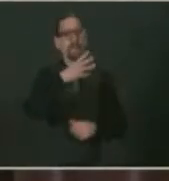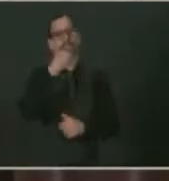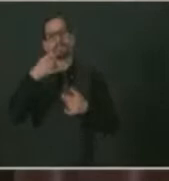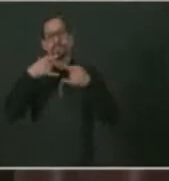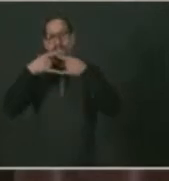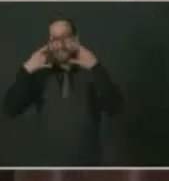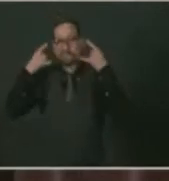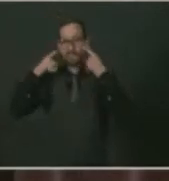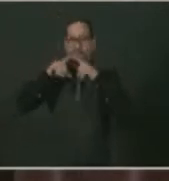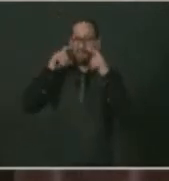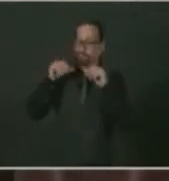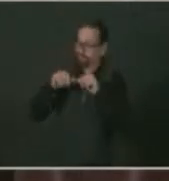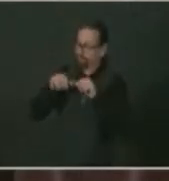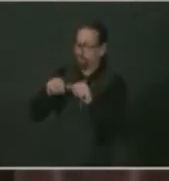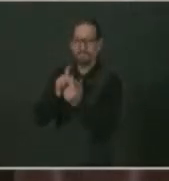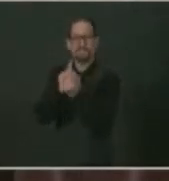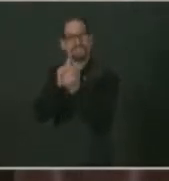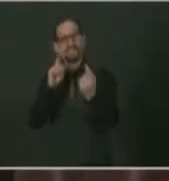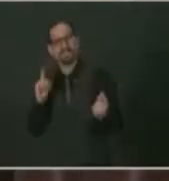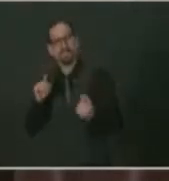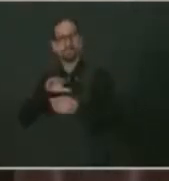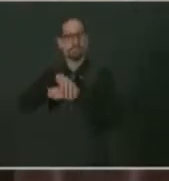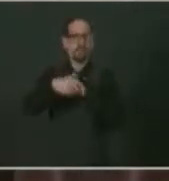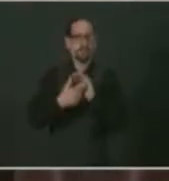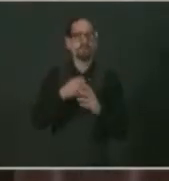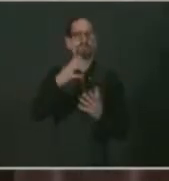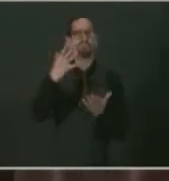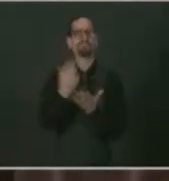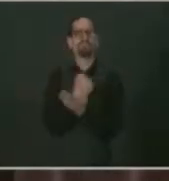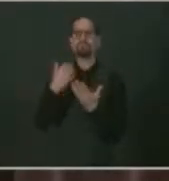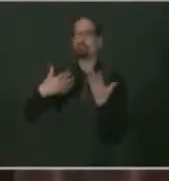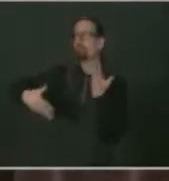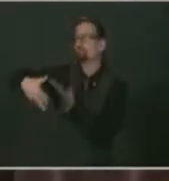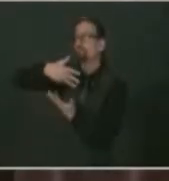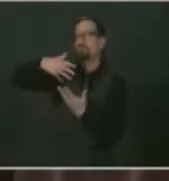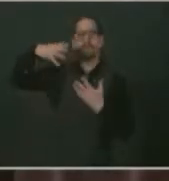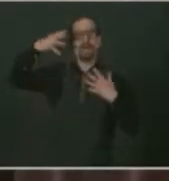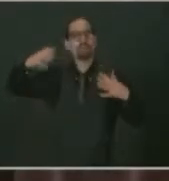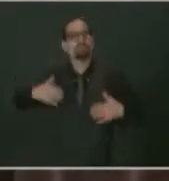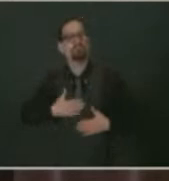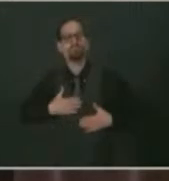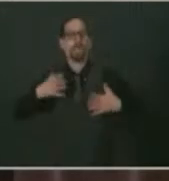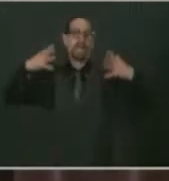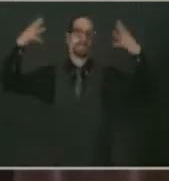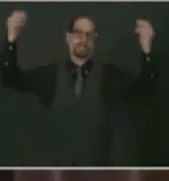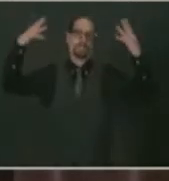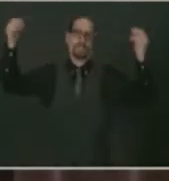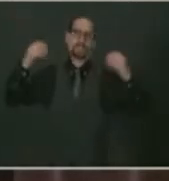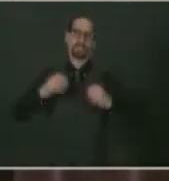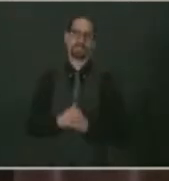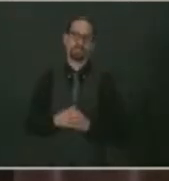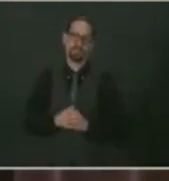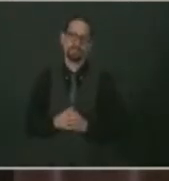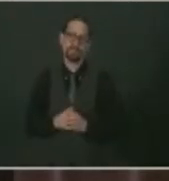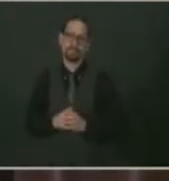can, and get outside. Let's enjoy some of this weather. Significant climate bill on another note. Sorry.